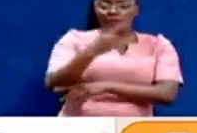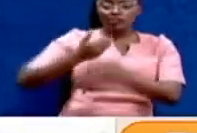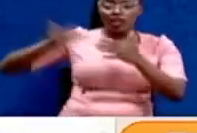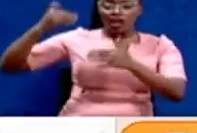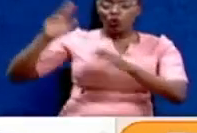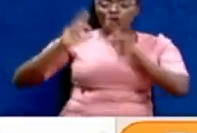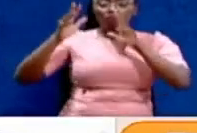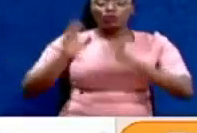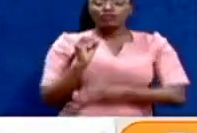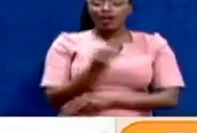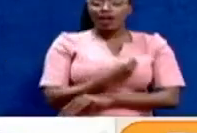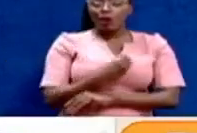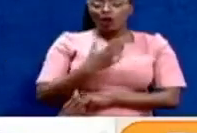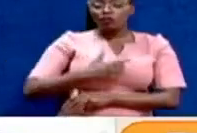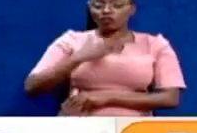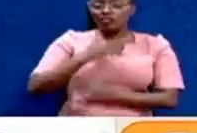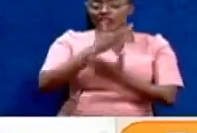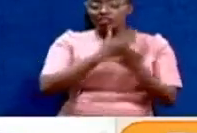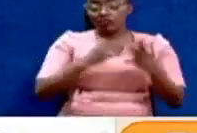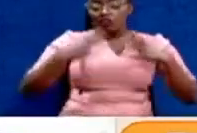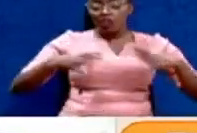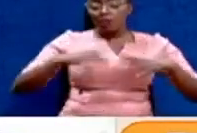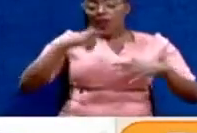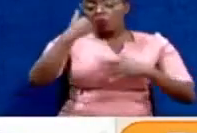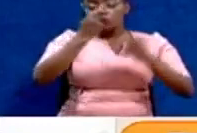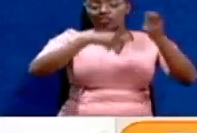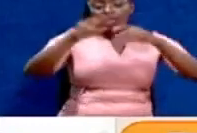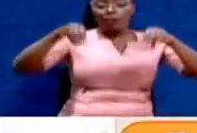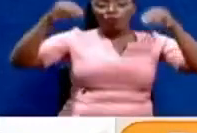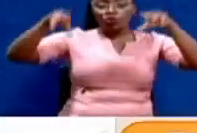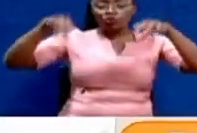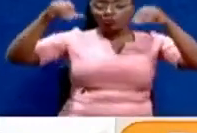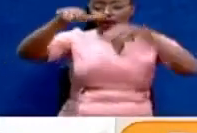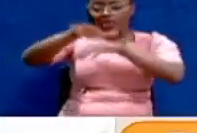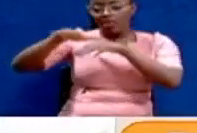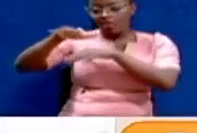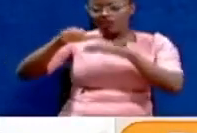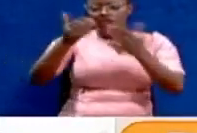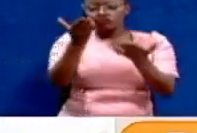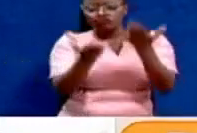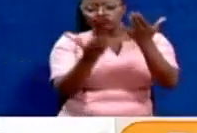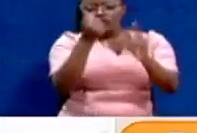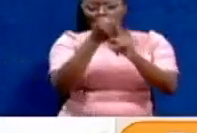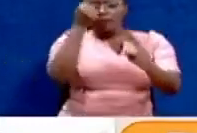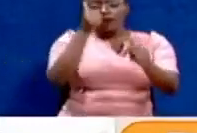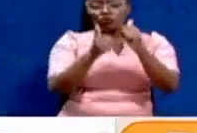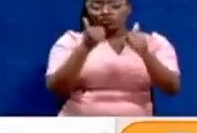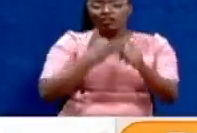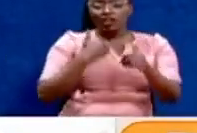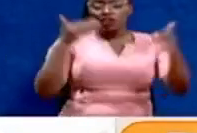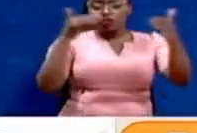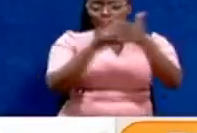Our reporter Faizal Ahmed visited some of the popular second-hand clothes markets to assess the impact of the